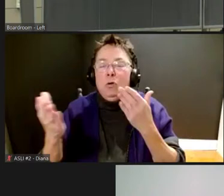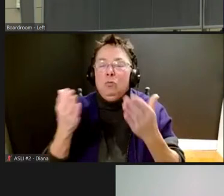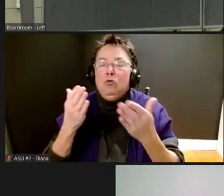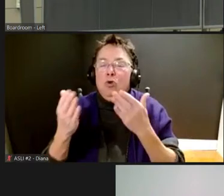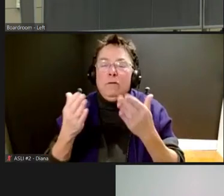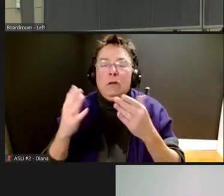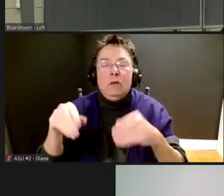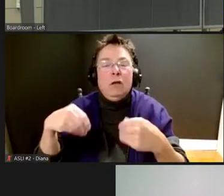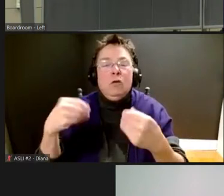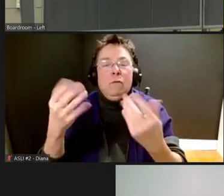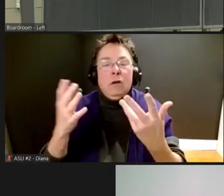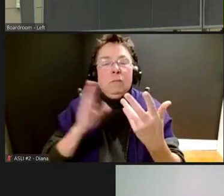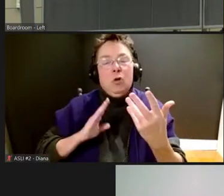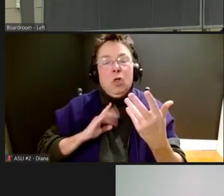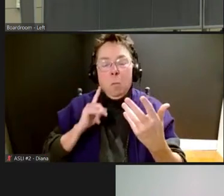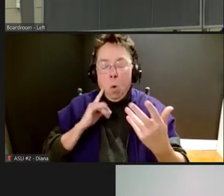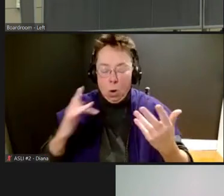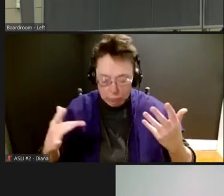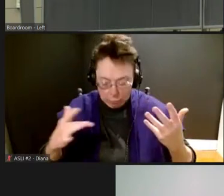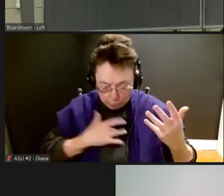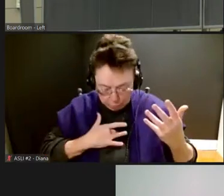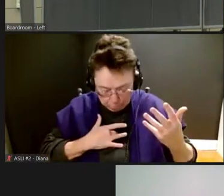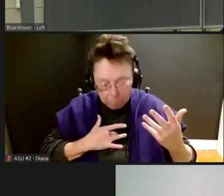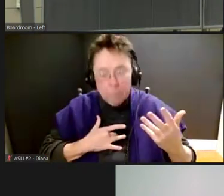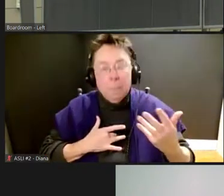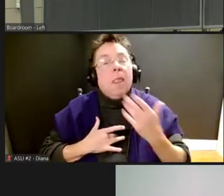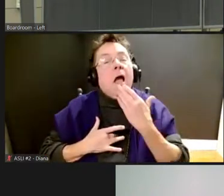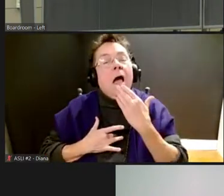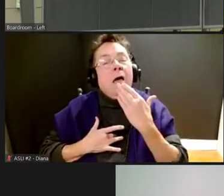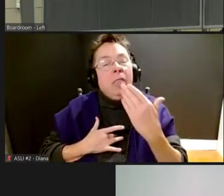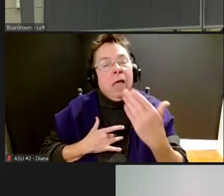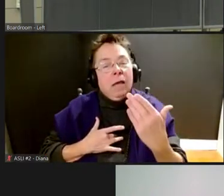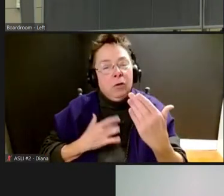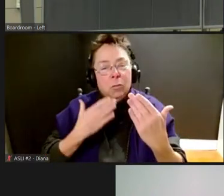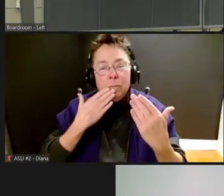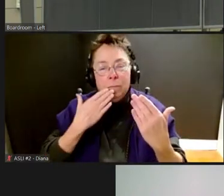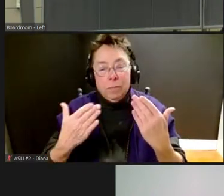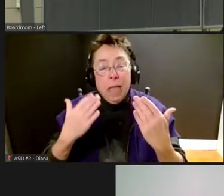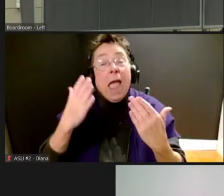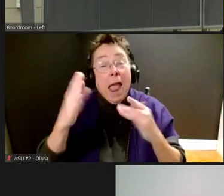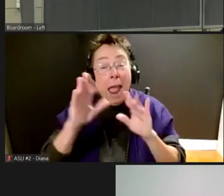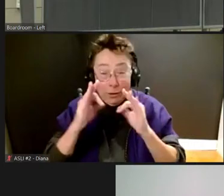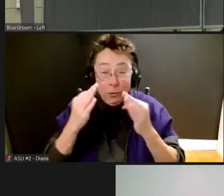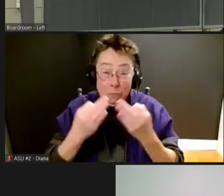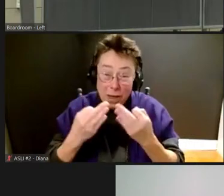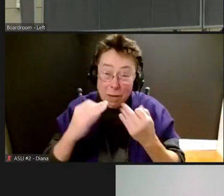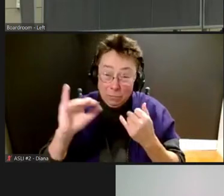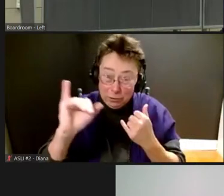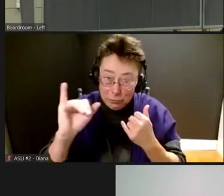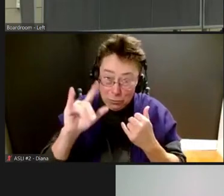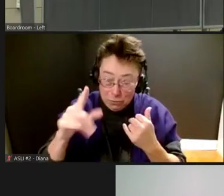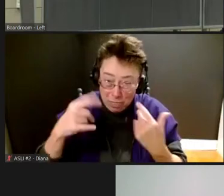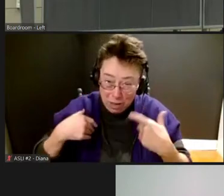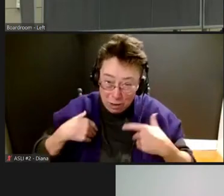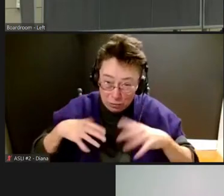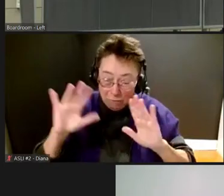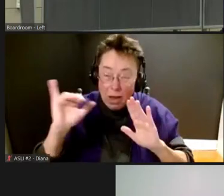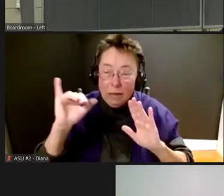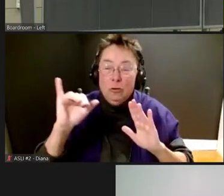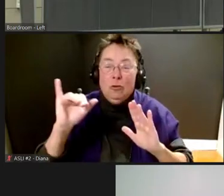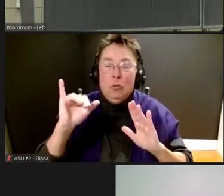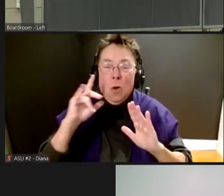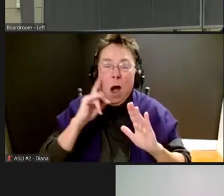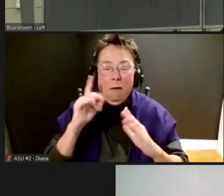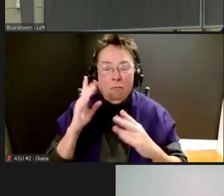board. From the bottom of our hearts, we want to thank you and your family for their sacrifice of